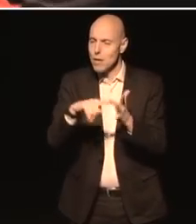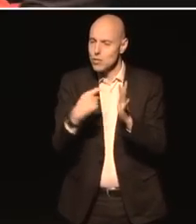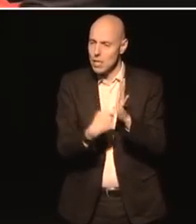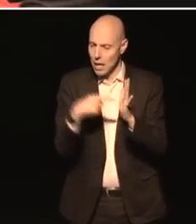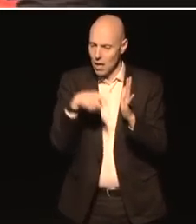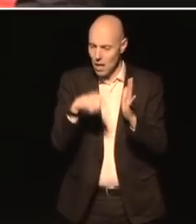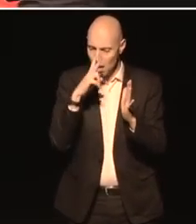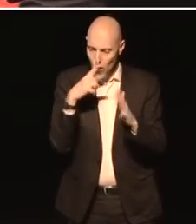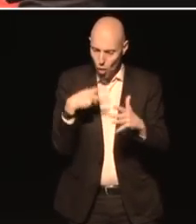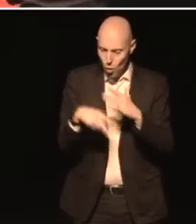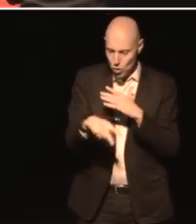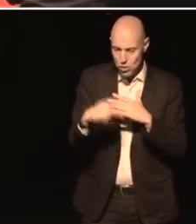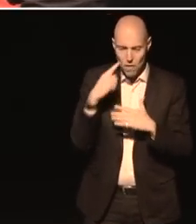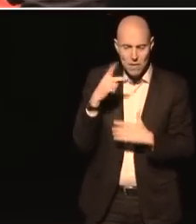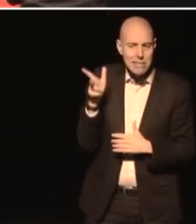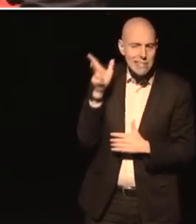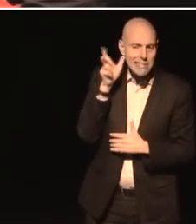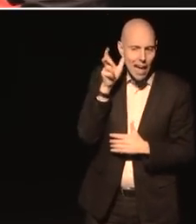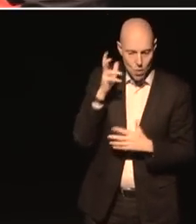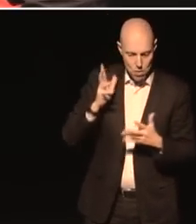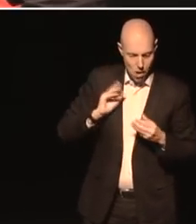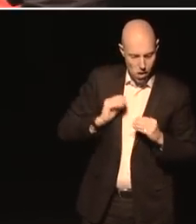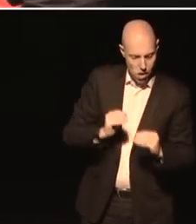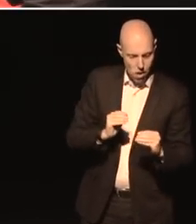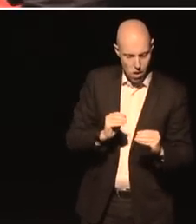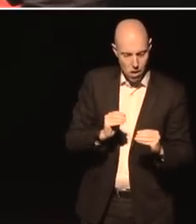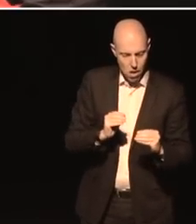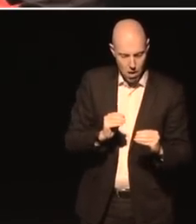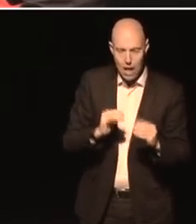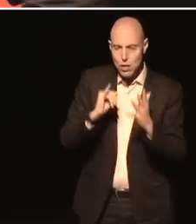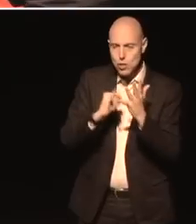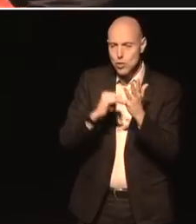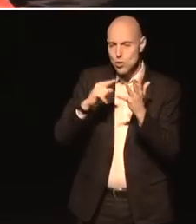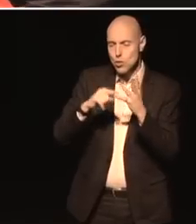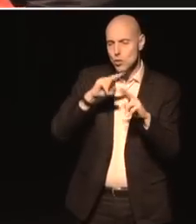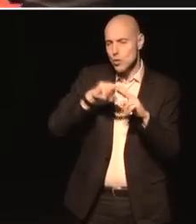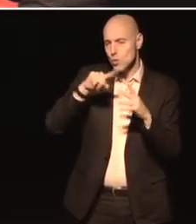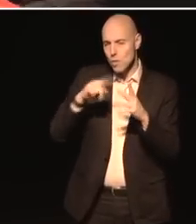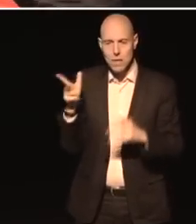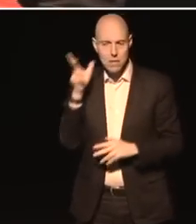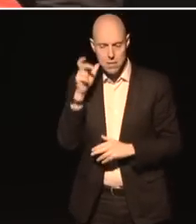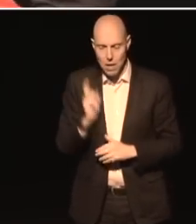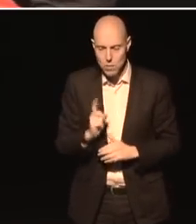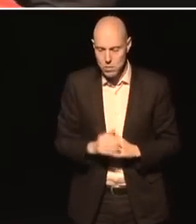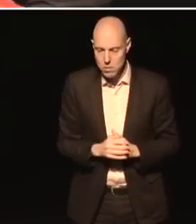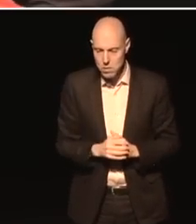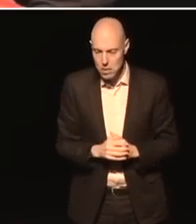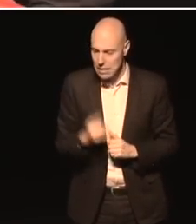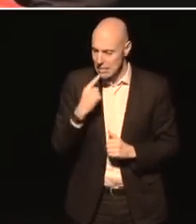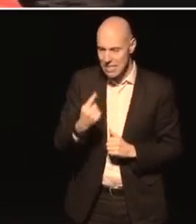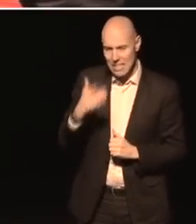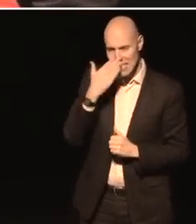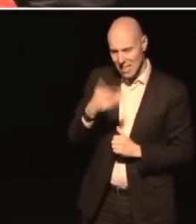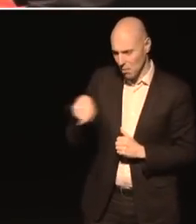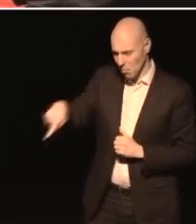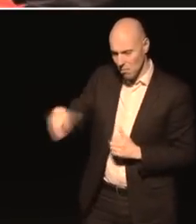the ontology of Sufi sound. And I said to him, I said, the congregation comes and it goes, it never crosses the